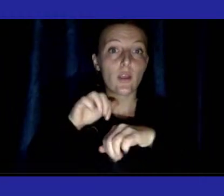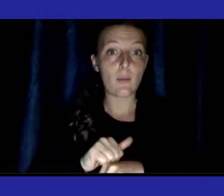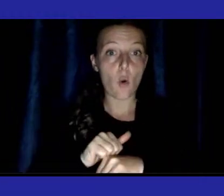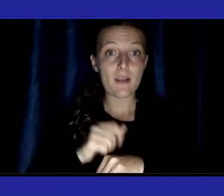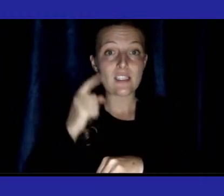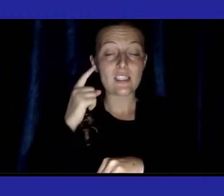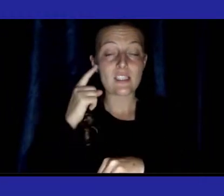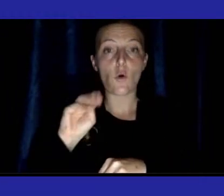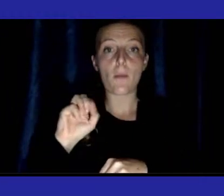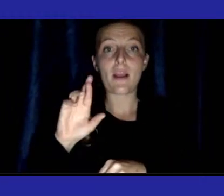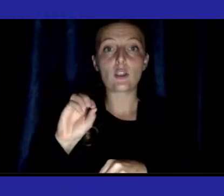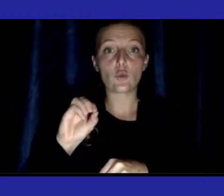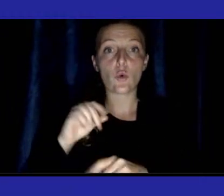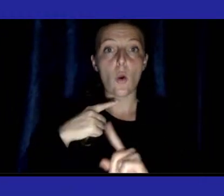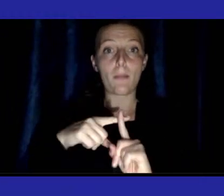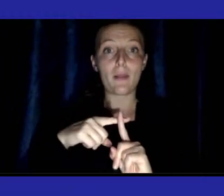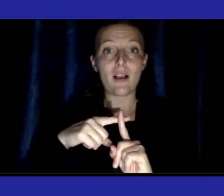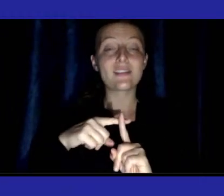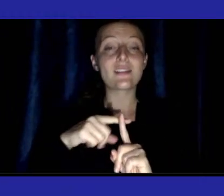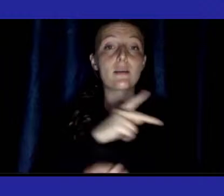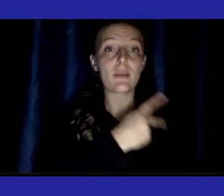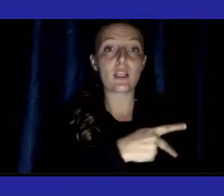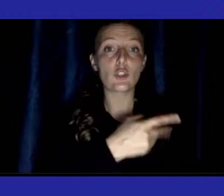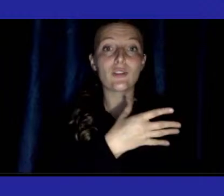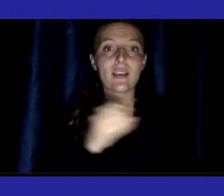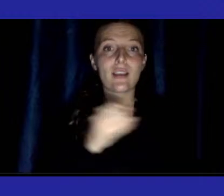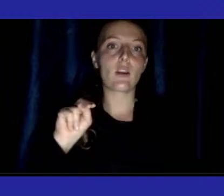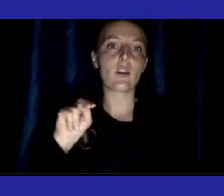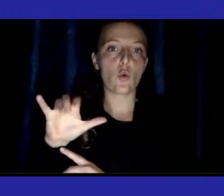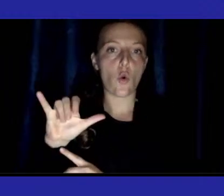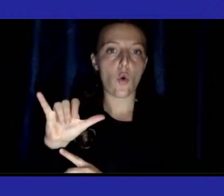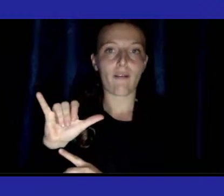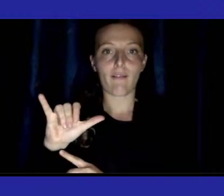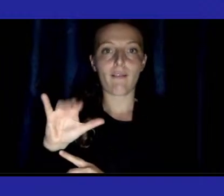York Cares, that internally,